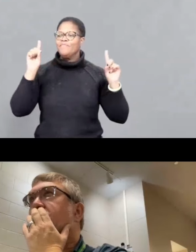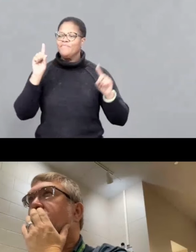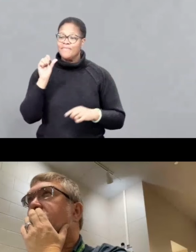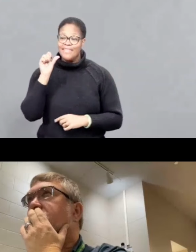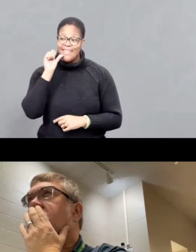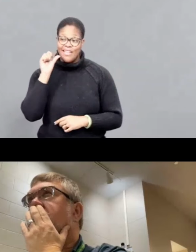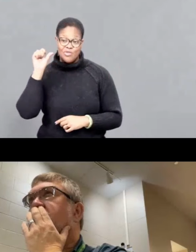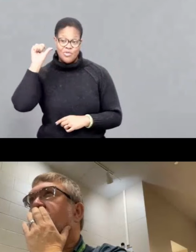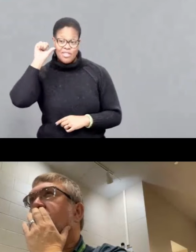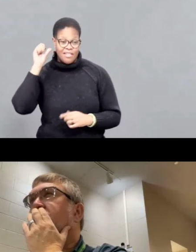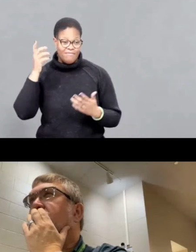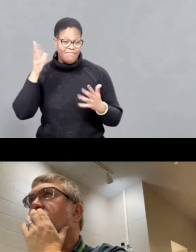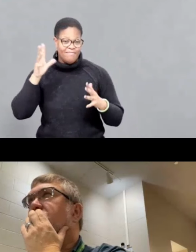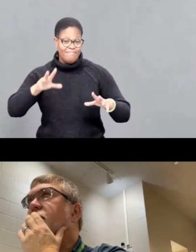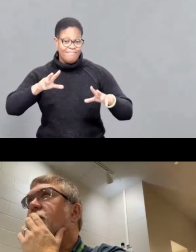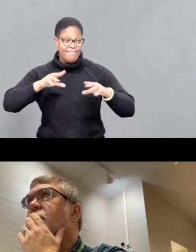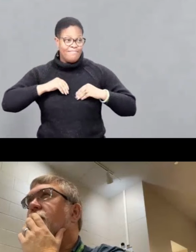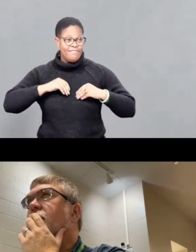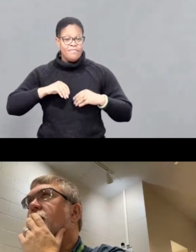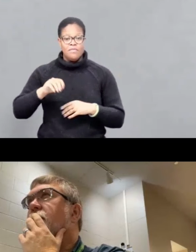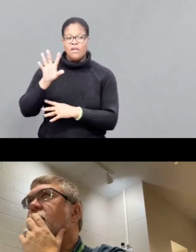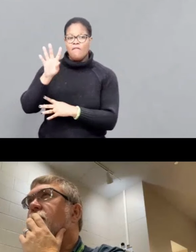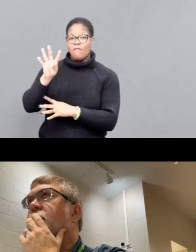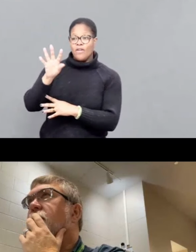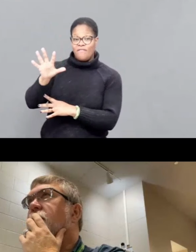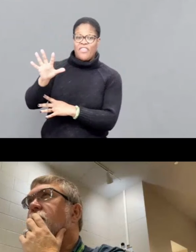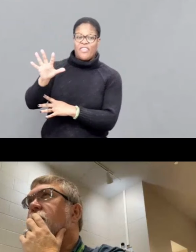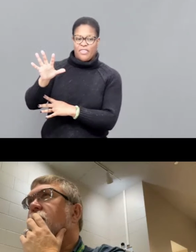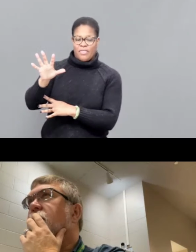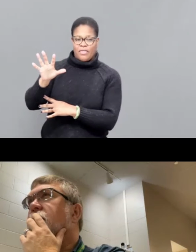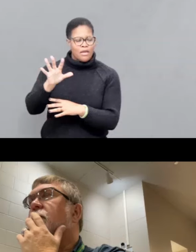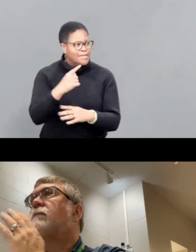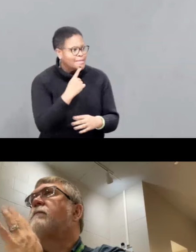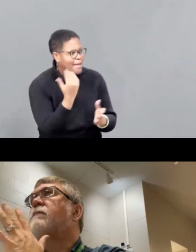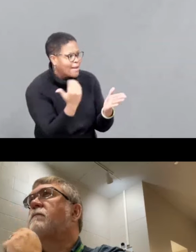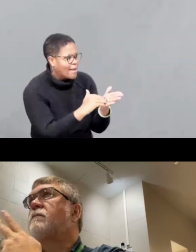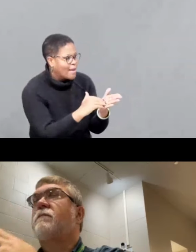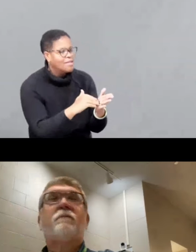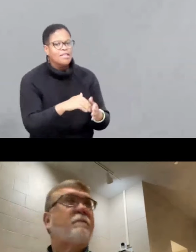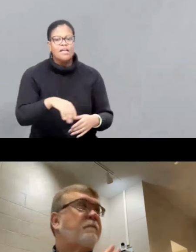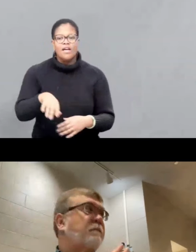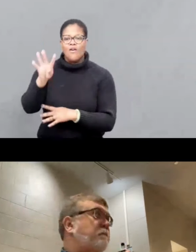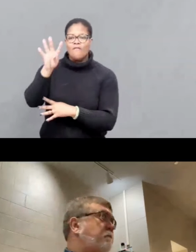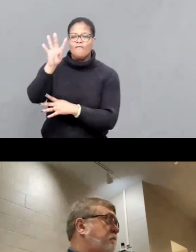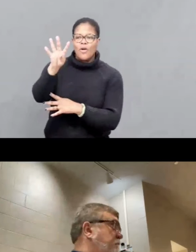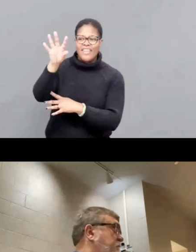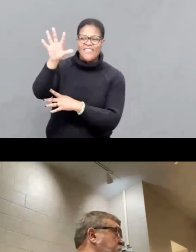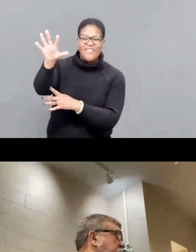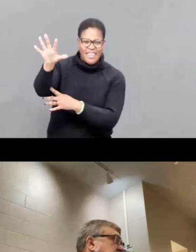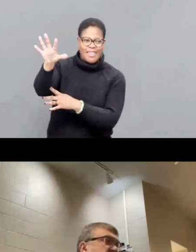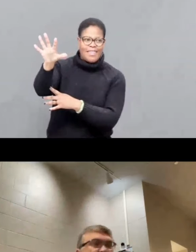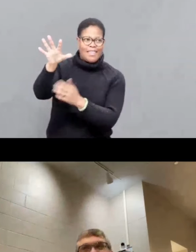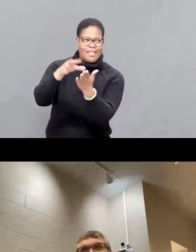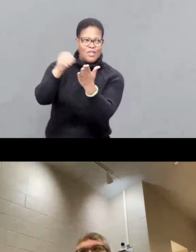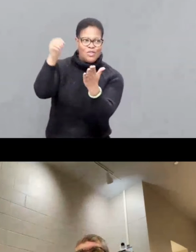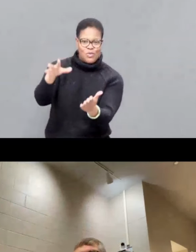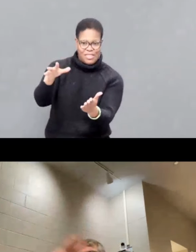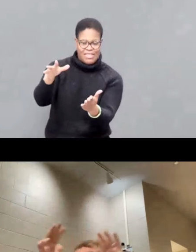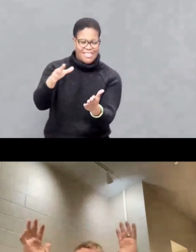we accepted our 45th student. So Say- when we say that again. return, 45 That's students. what I